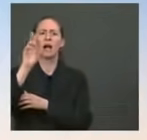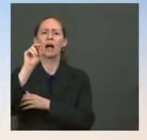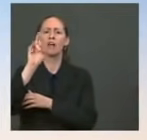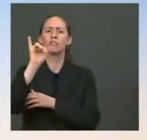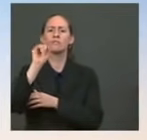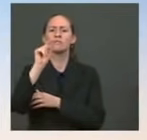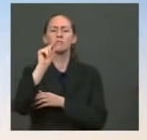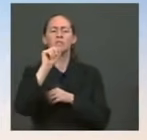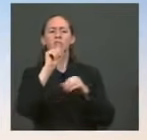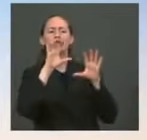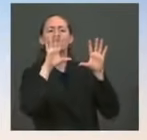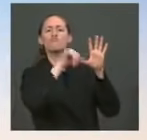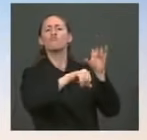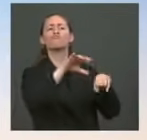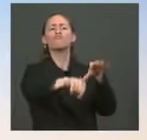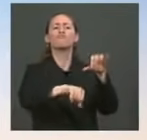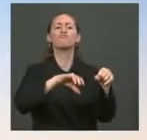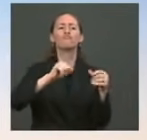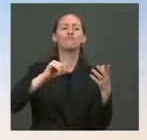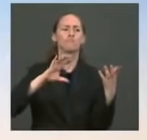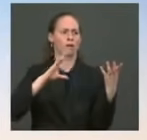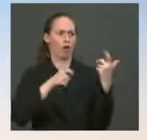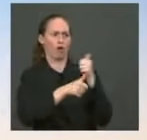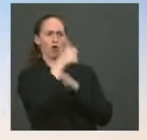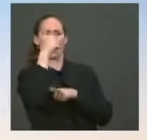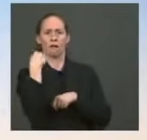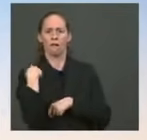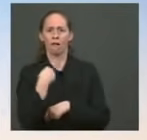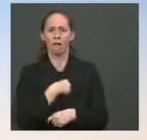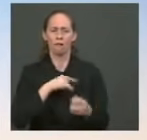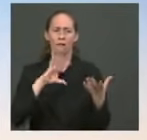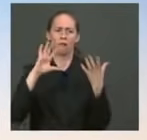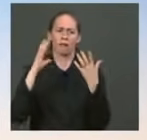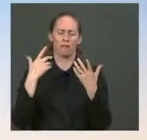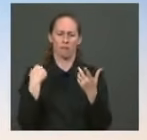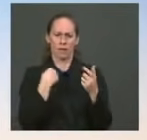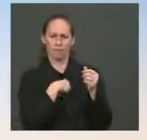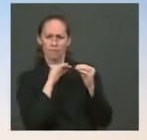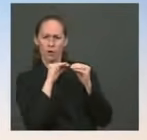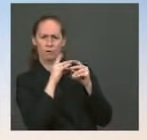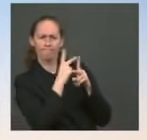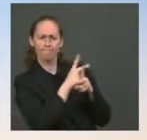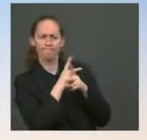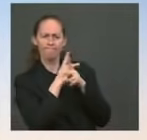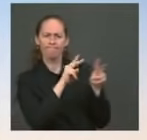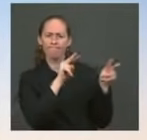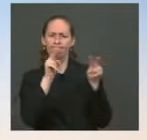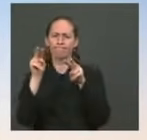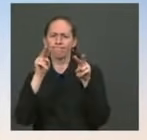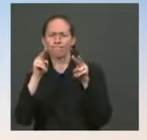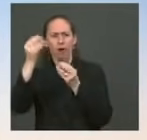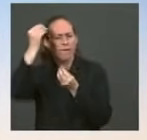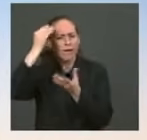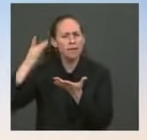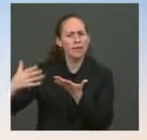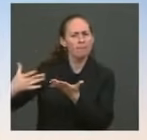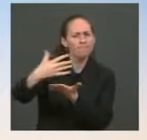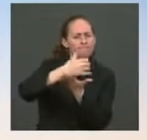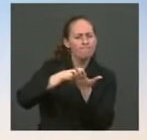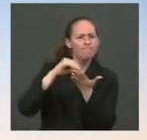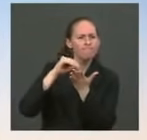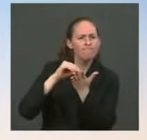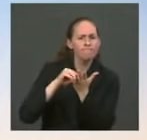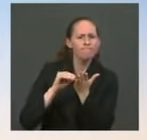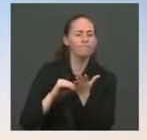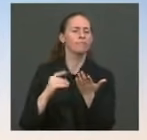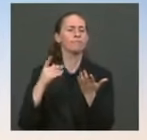our partners or even threatening our homeland. One, of course, we watch that closely from our intelligence community. They do regular briefings, as you've seen on the